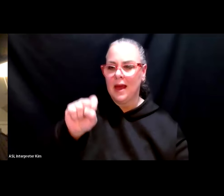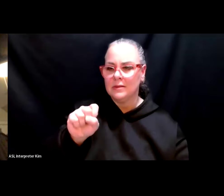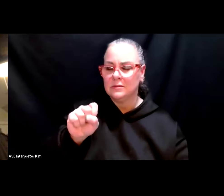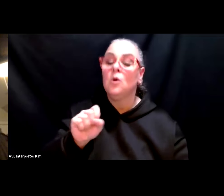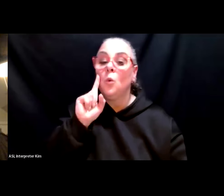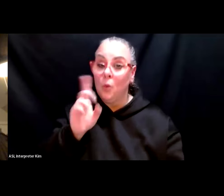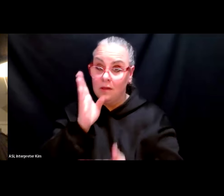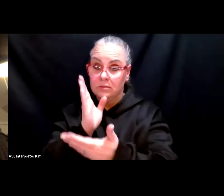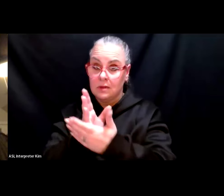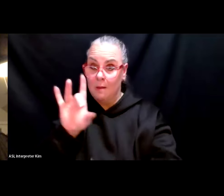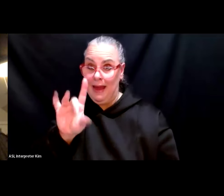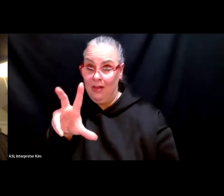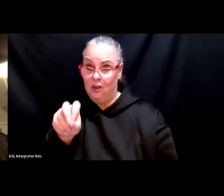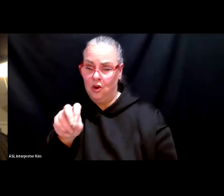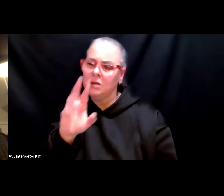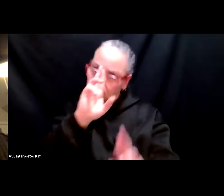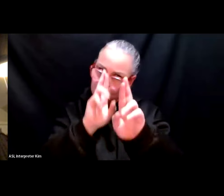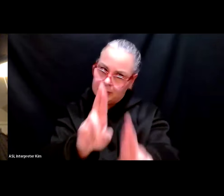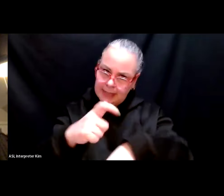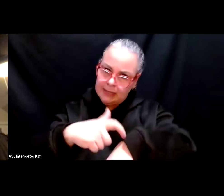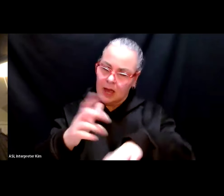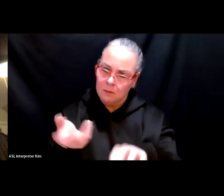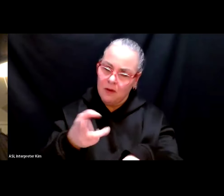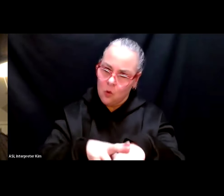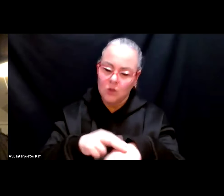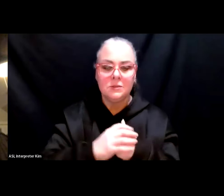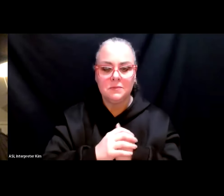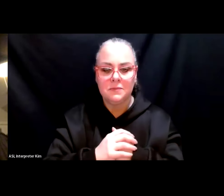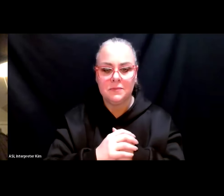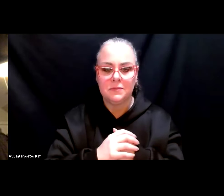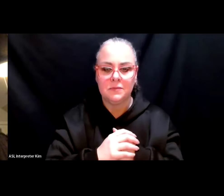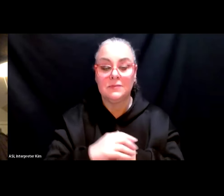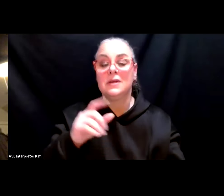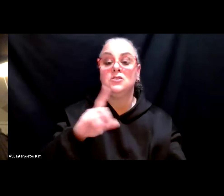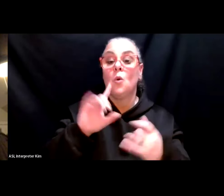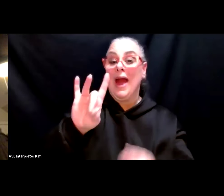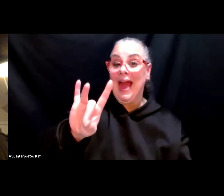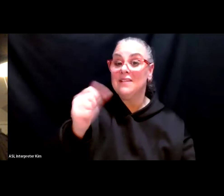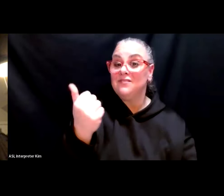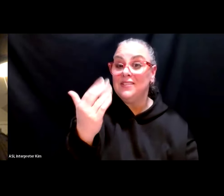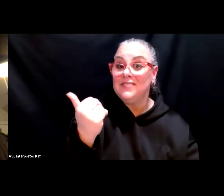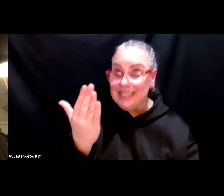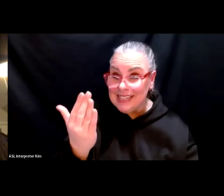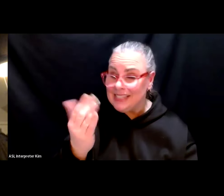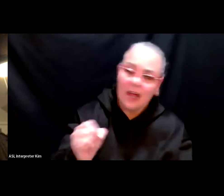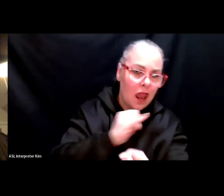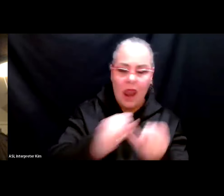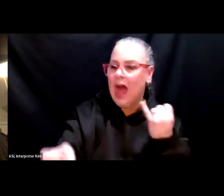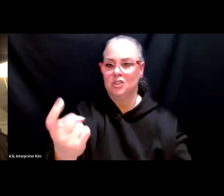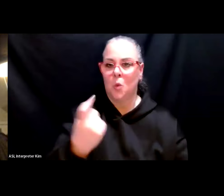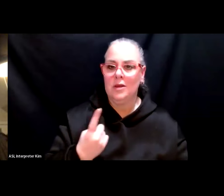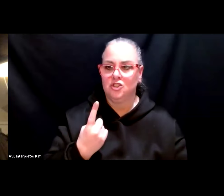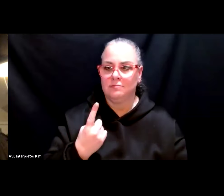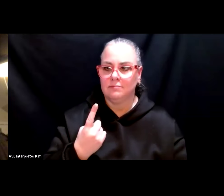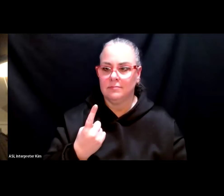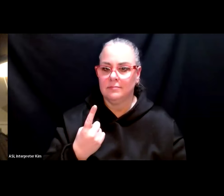at 8:30 to respect everyone's time. So at 8:15, we'll take the last question, and it's